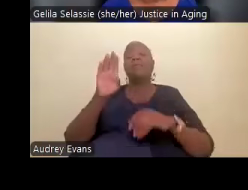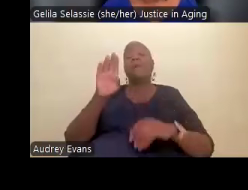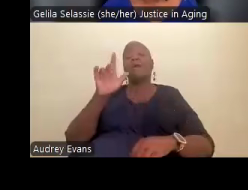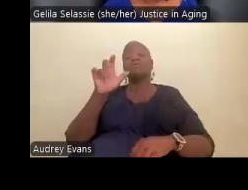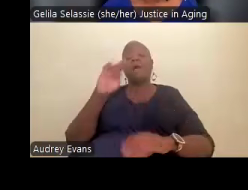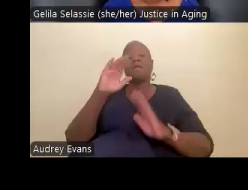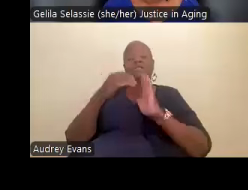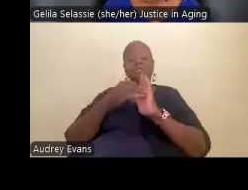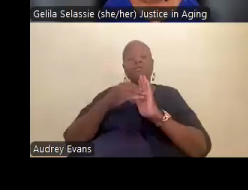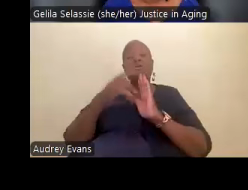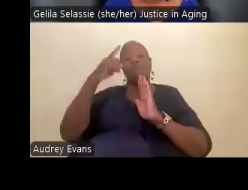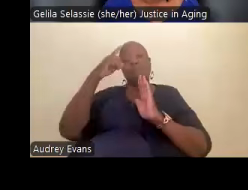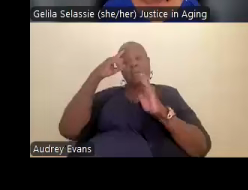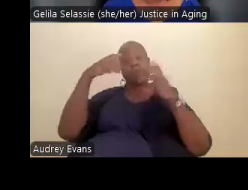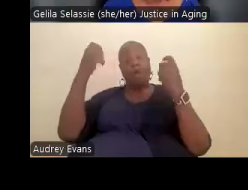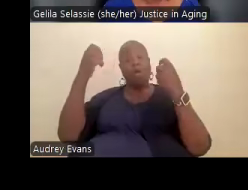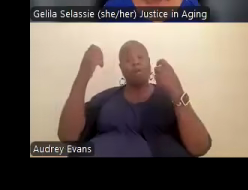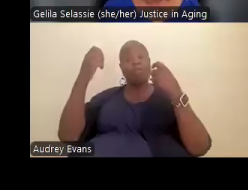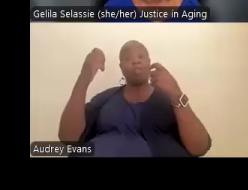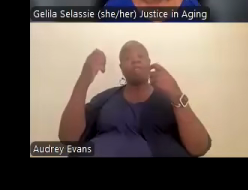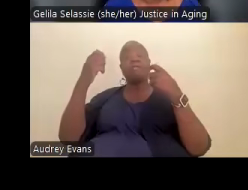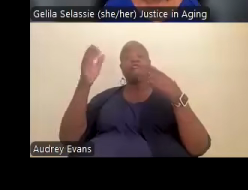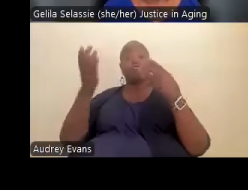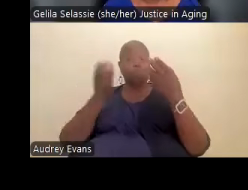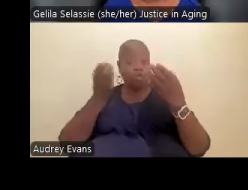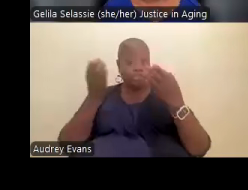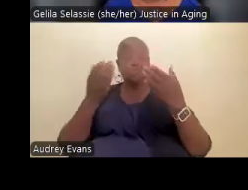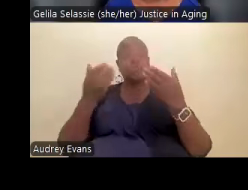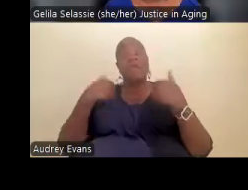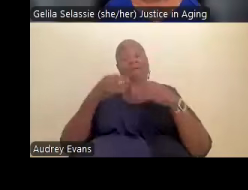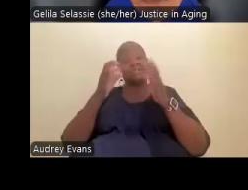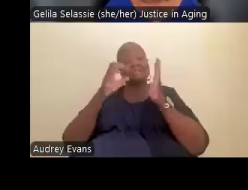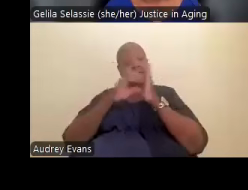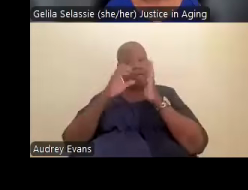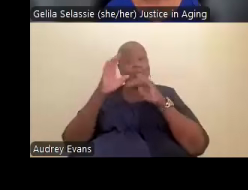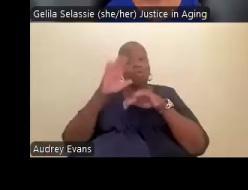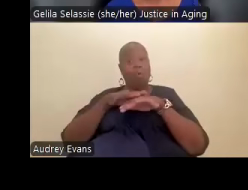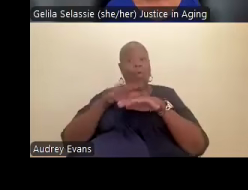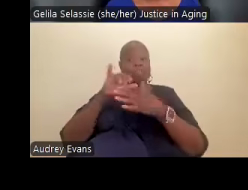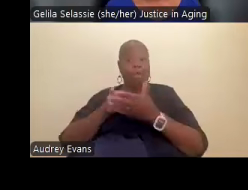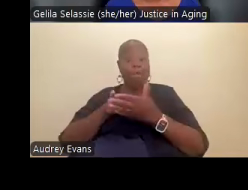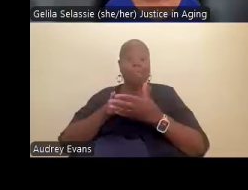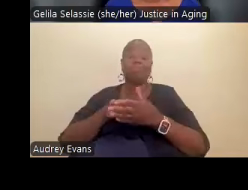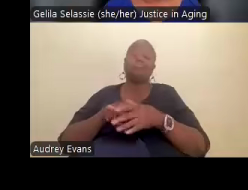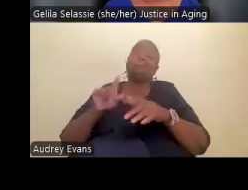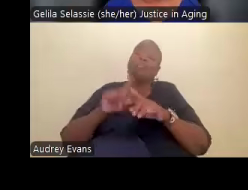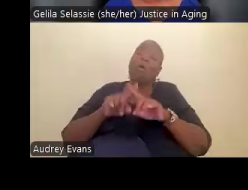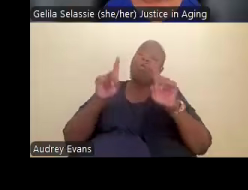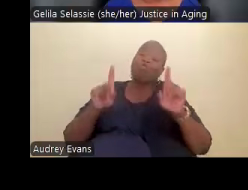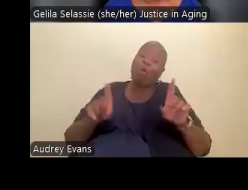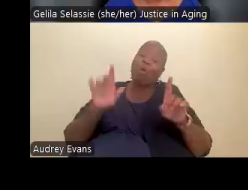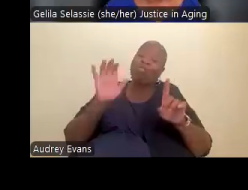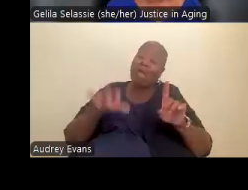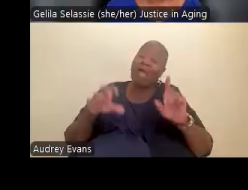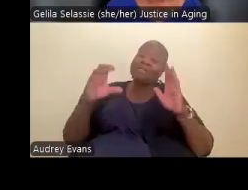Mental Health Resources, we have a statement on that. And although that statement